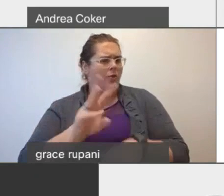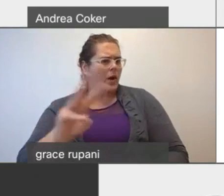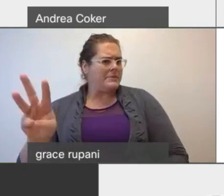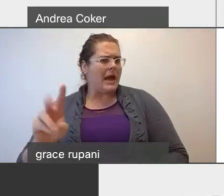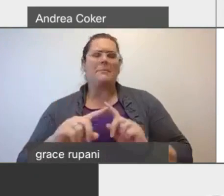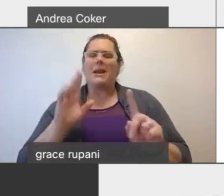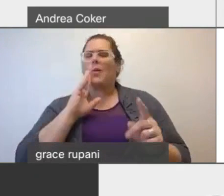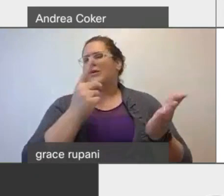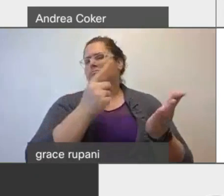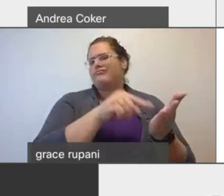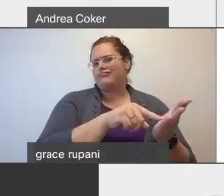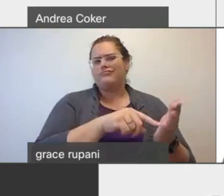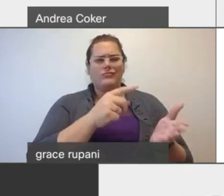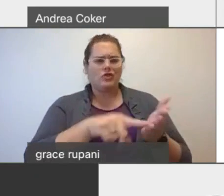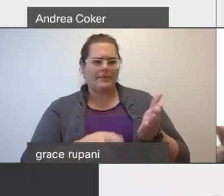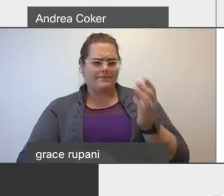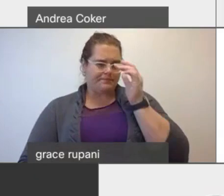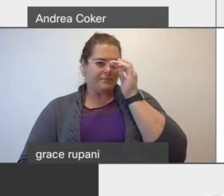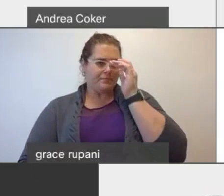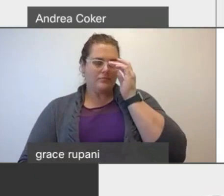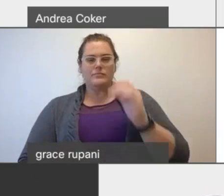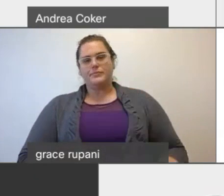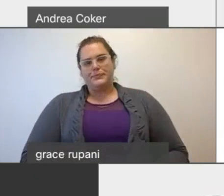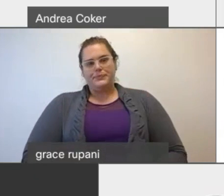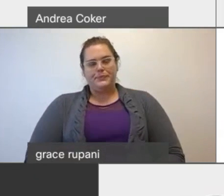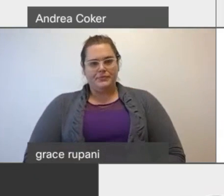The other significant